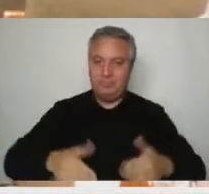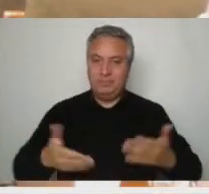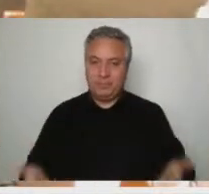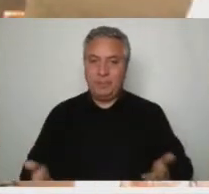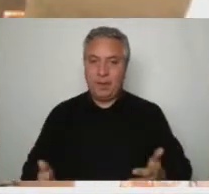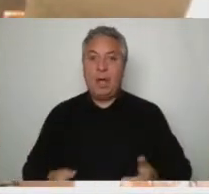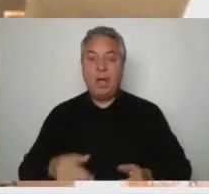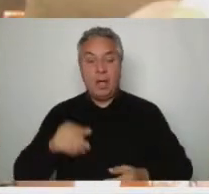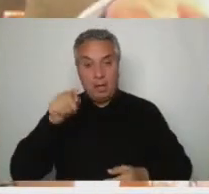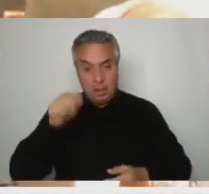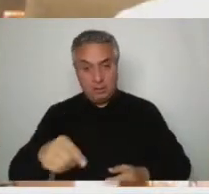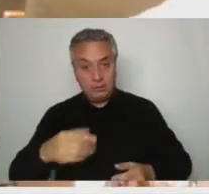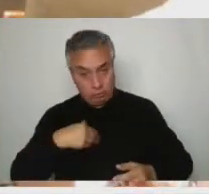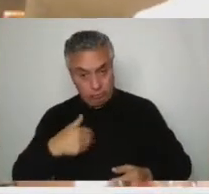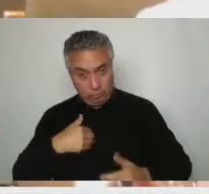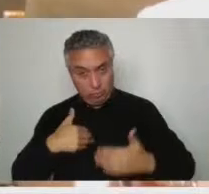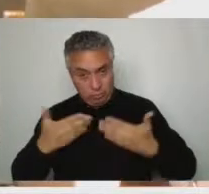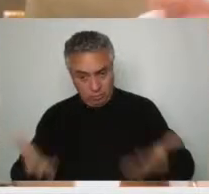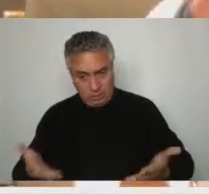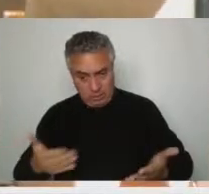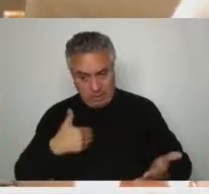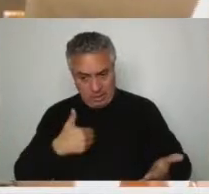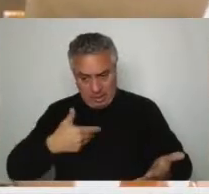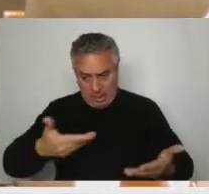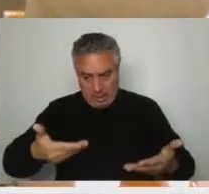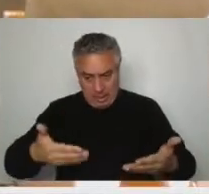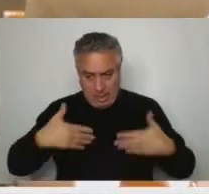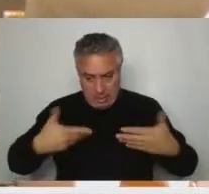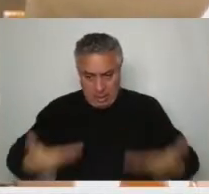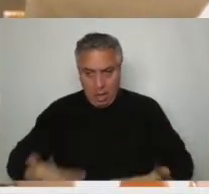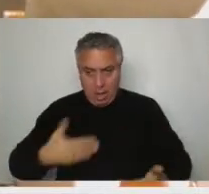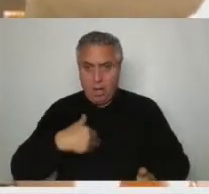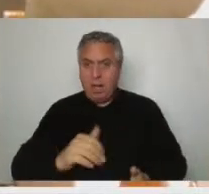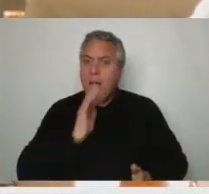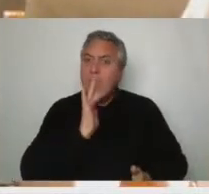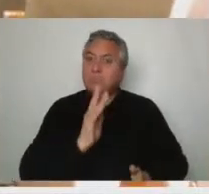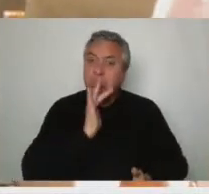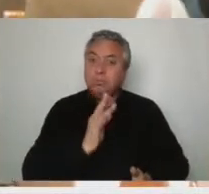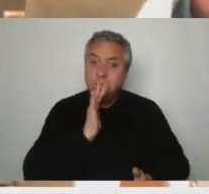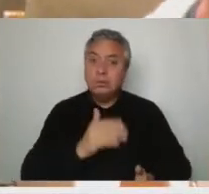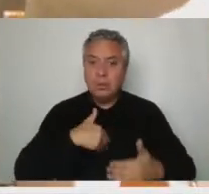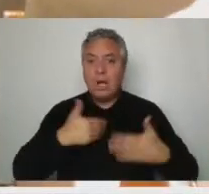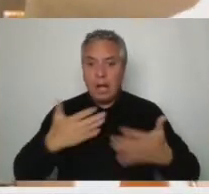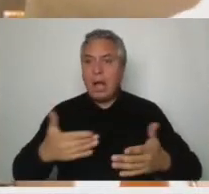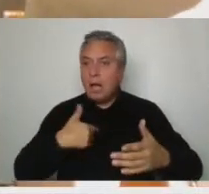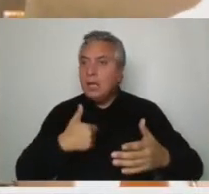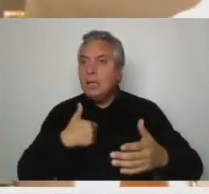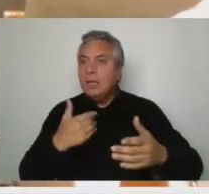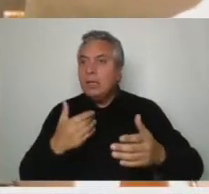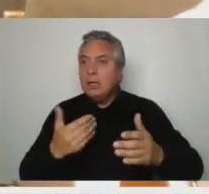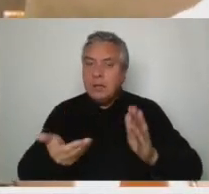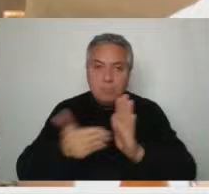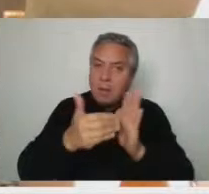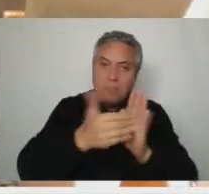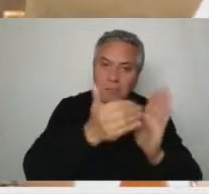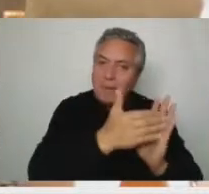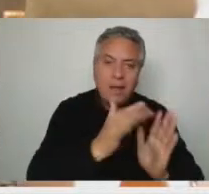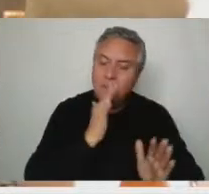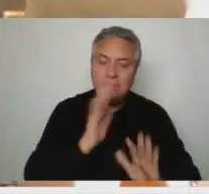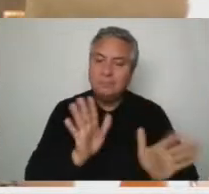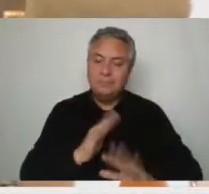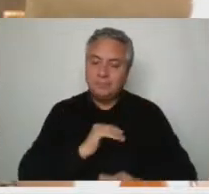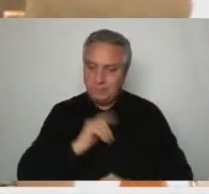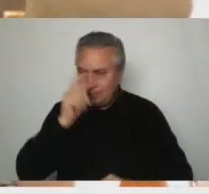Now, segregation is a good example of what I have just mentioned. I'm not going to develop this in view of time, and I